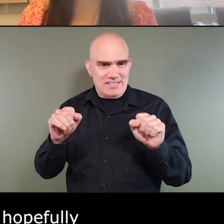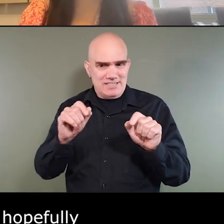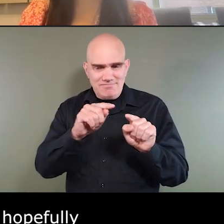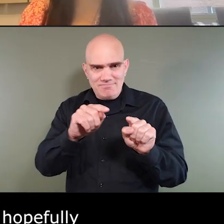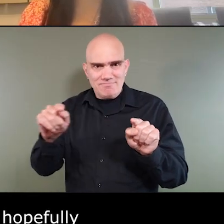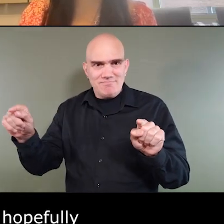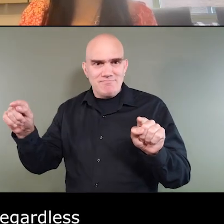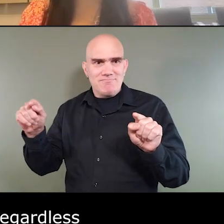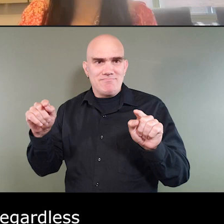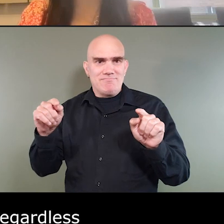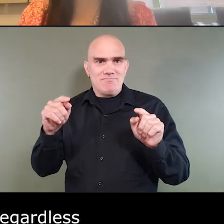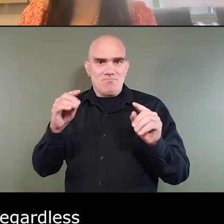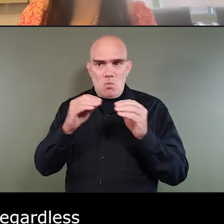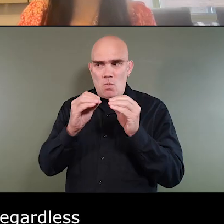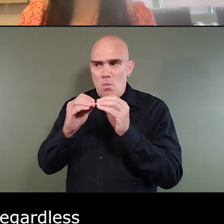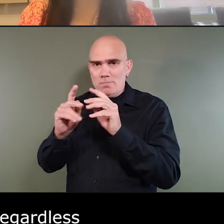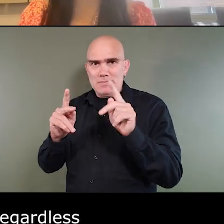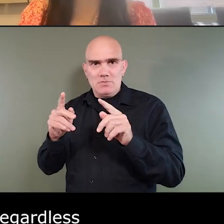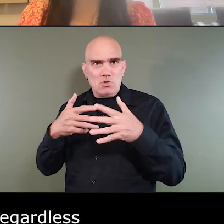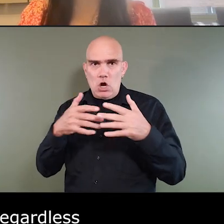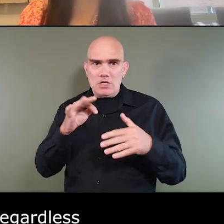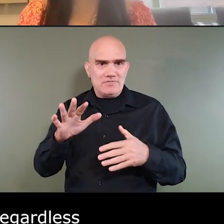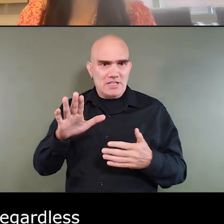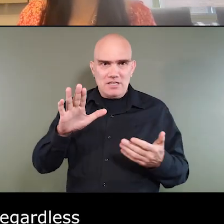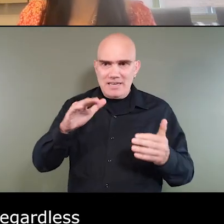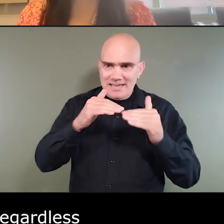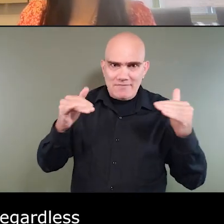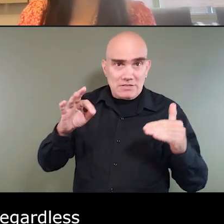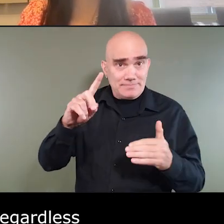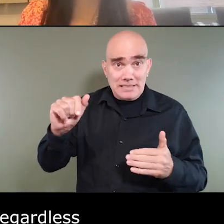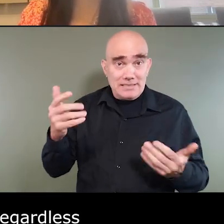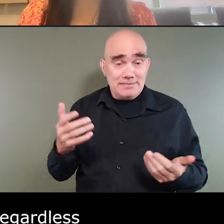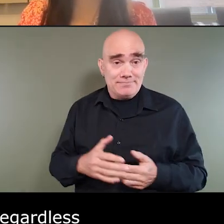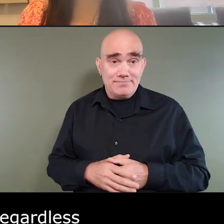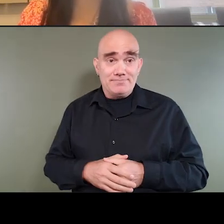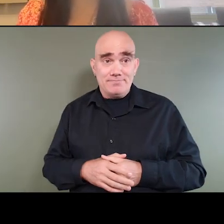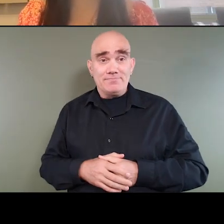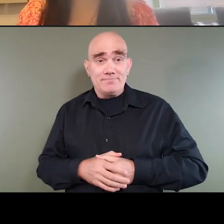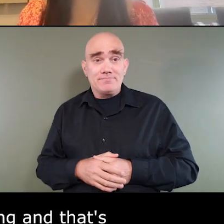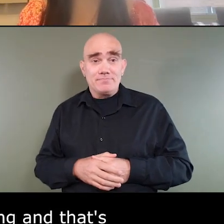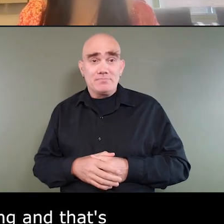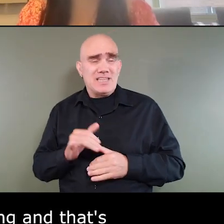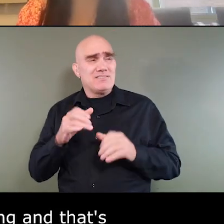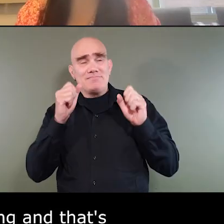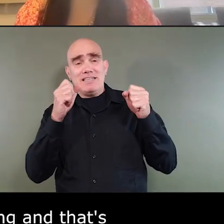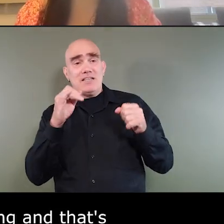area of exercise to more and more people, regardless of their level of disability.